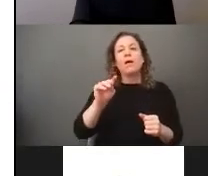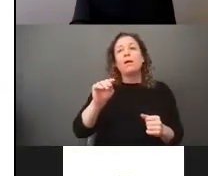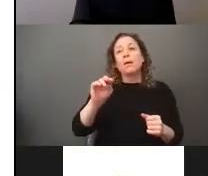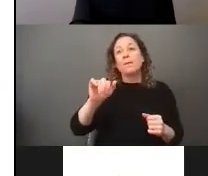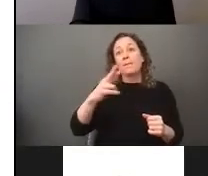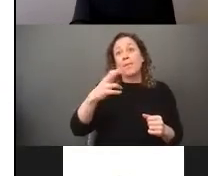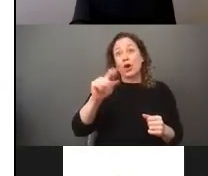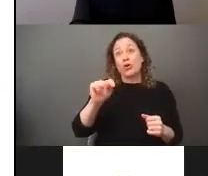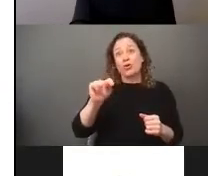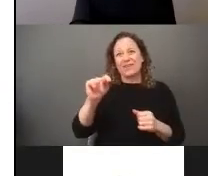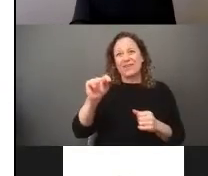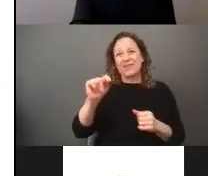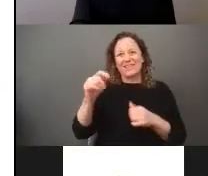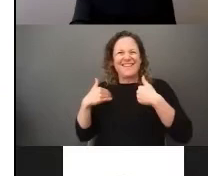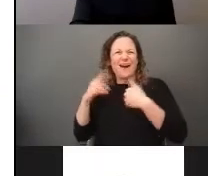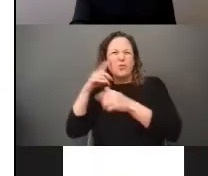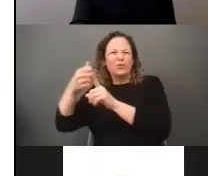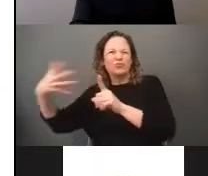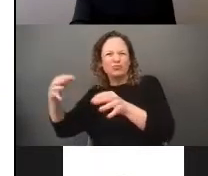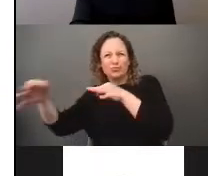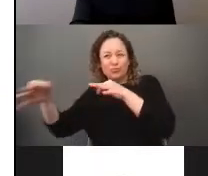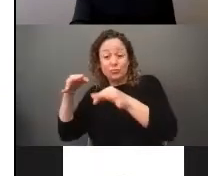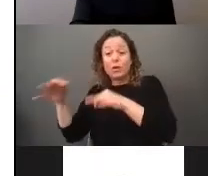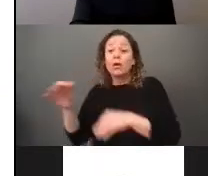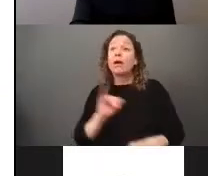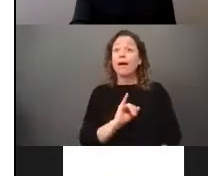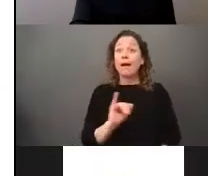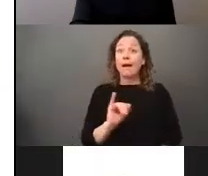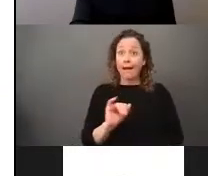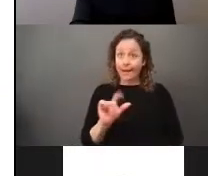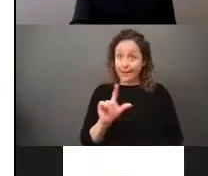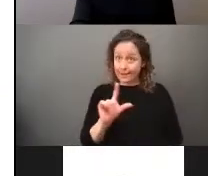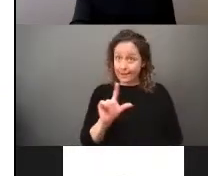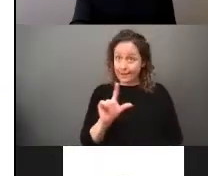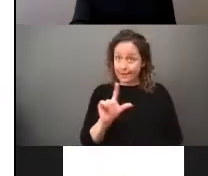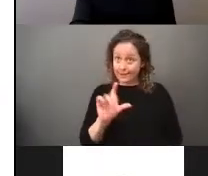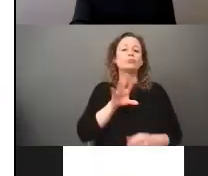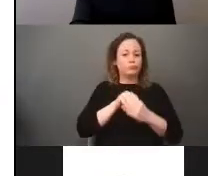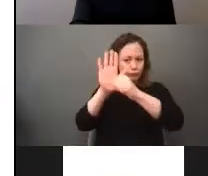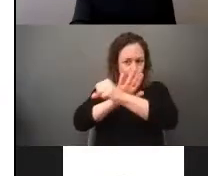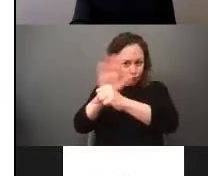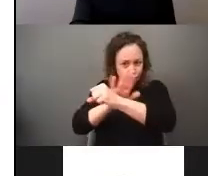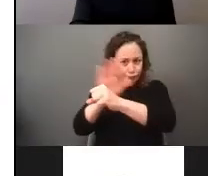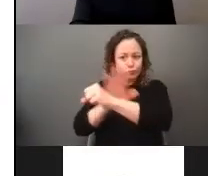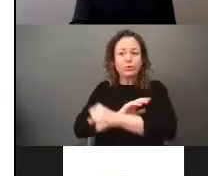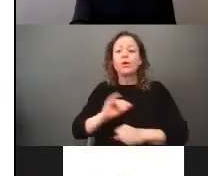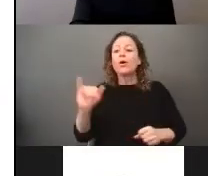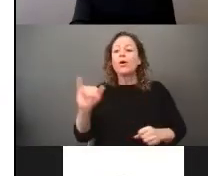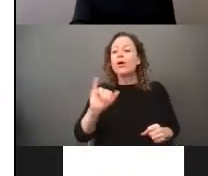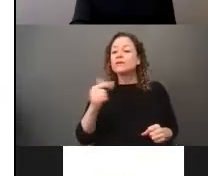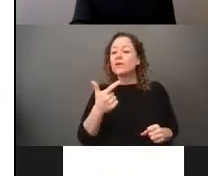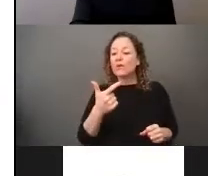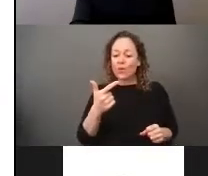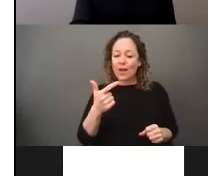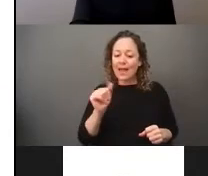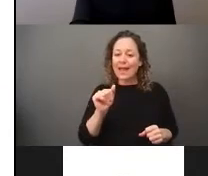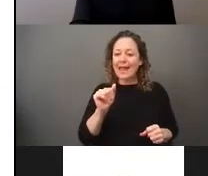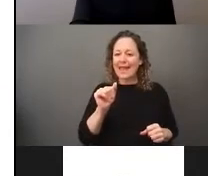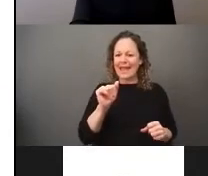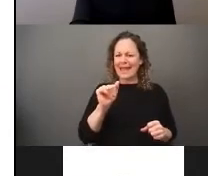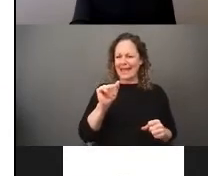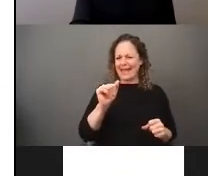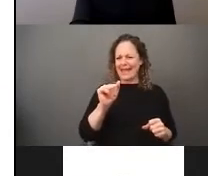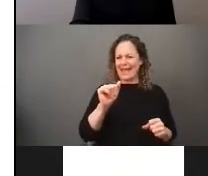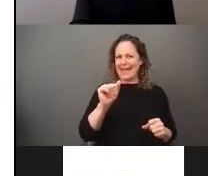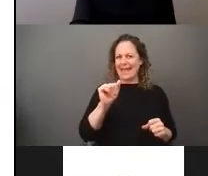ILC is very much part of this, as is GARUP. The websites are listed there. I would really encourage